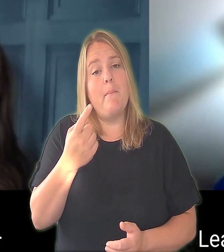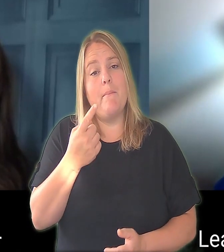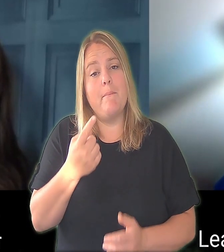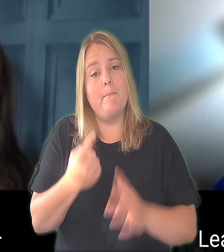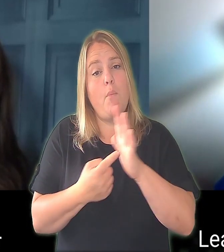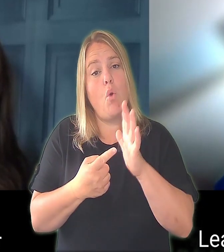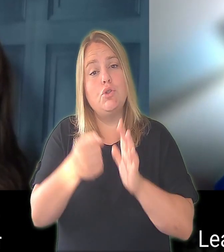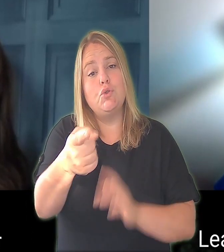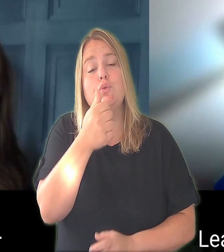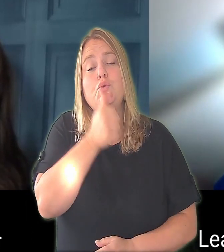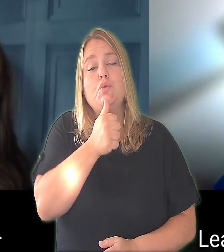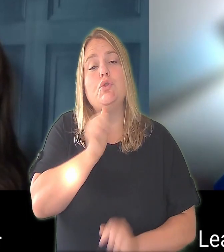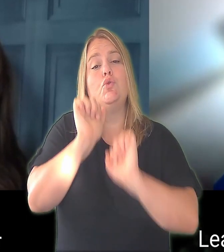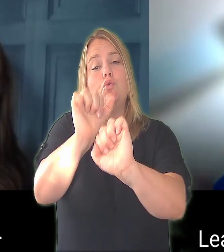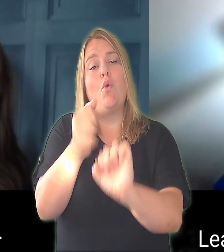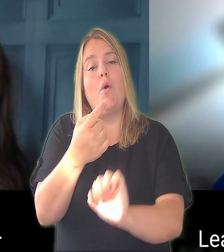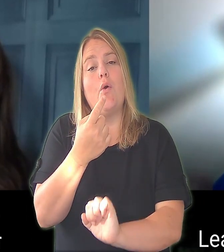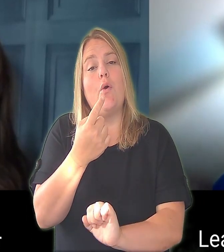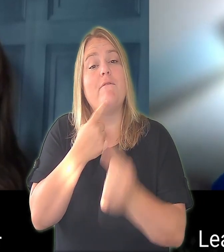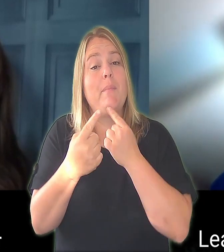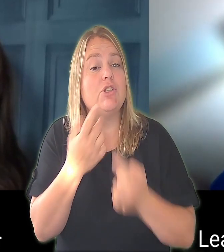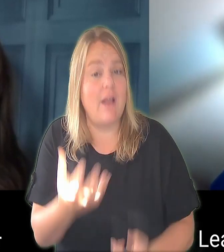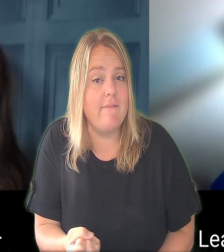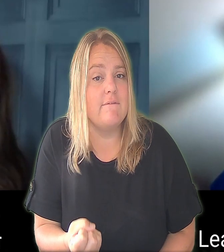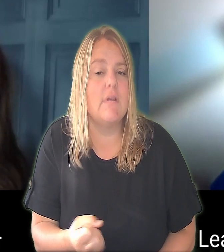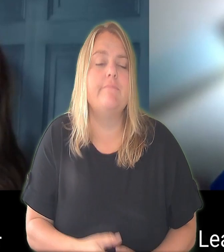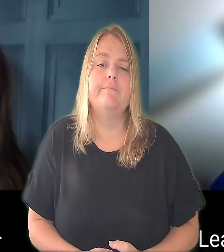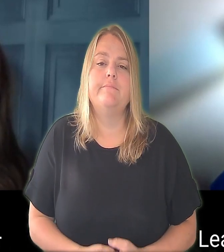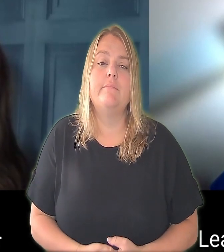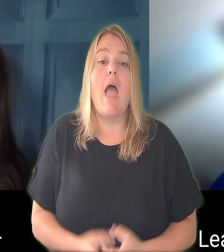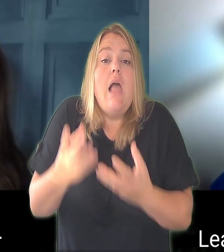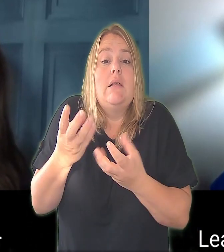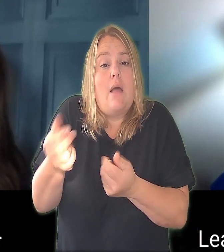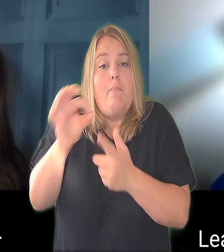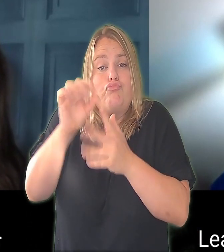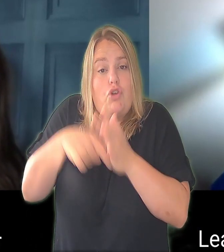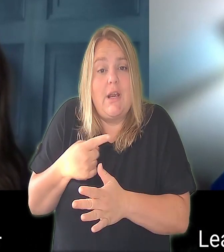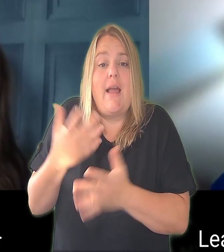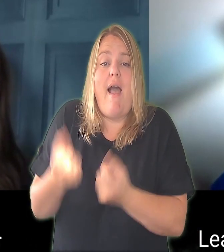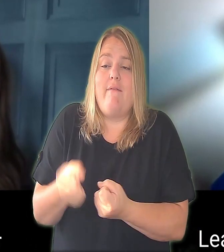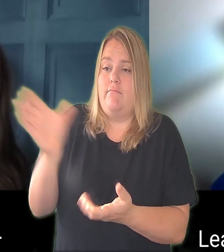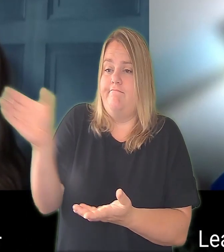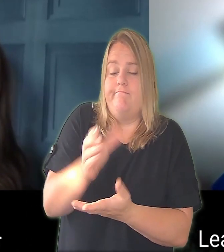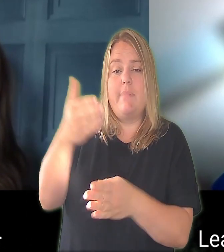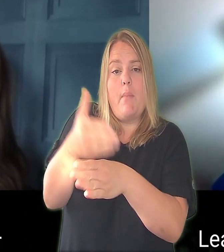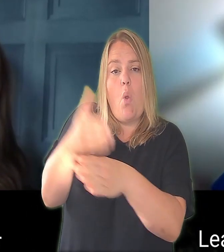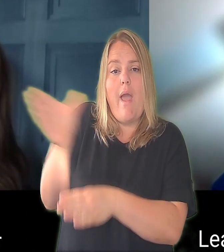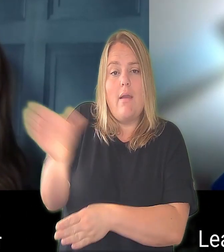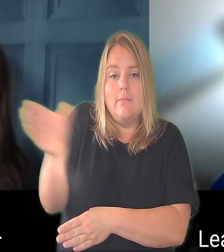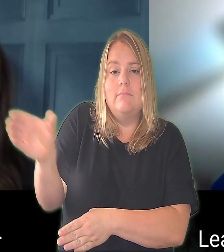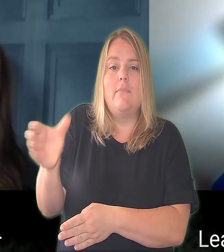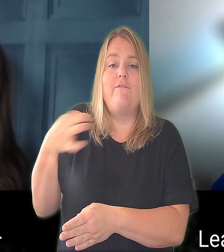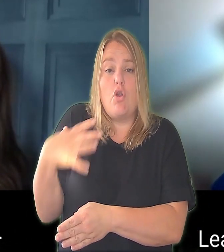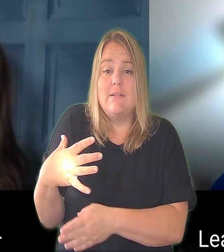burdensome or to put obstacles in the way of people doing anything. But you should use the data and information you do have. So for those projects